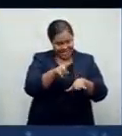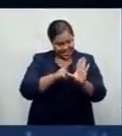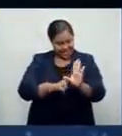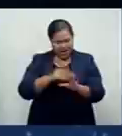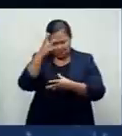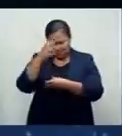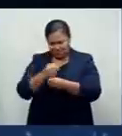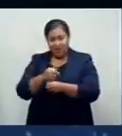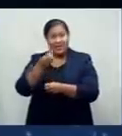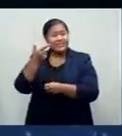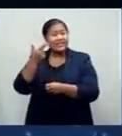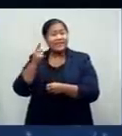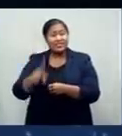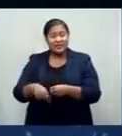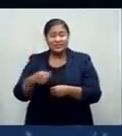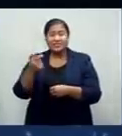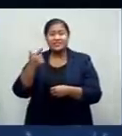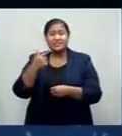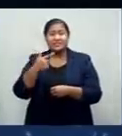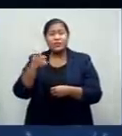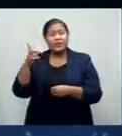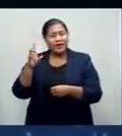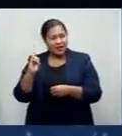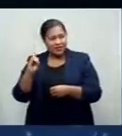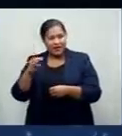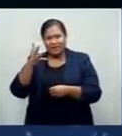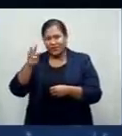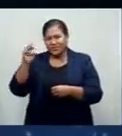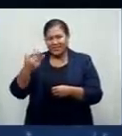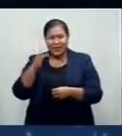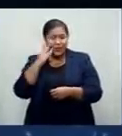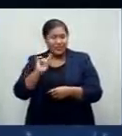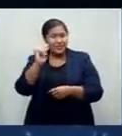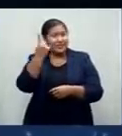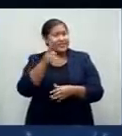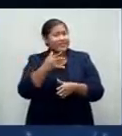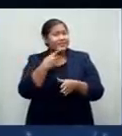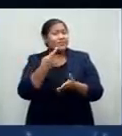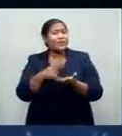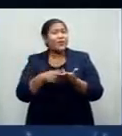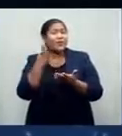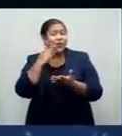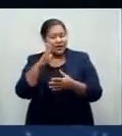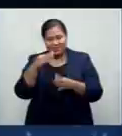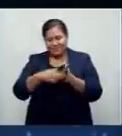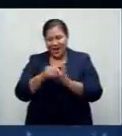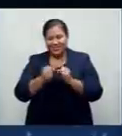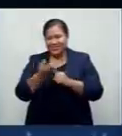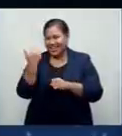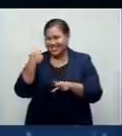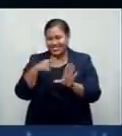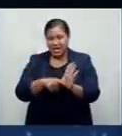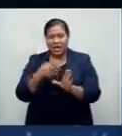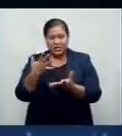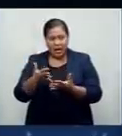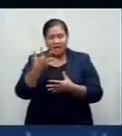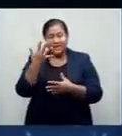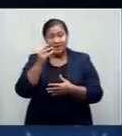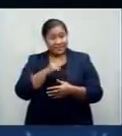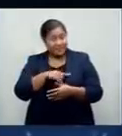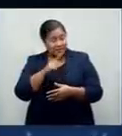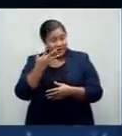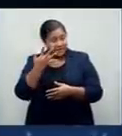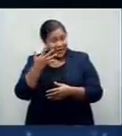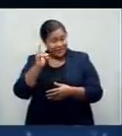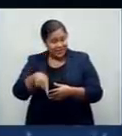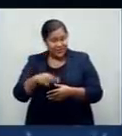of 7,149 cases since the first case was reported in March last year. There are now